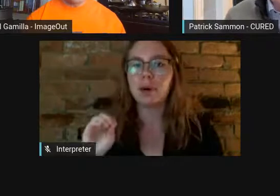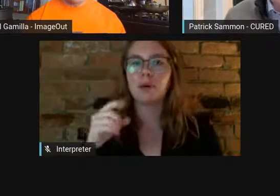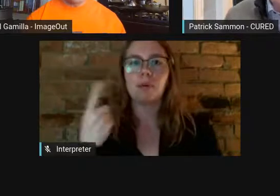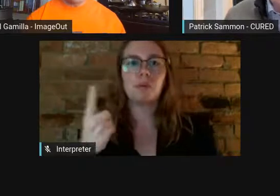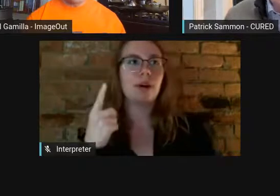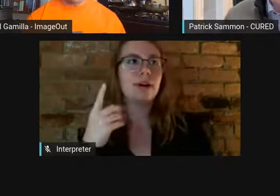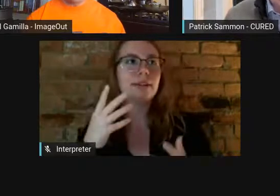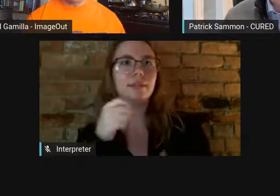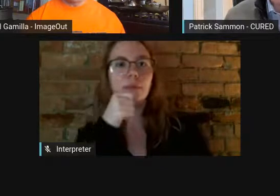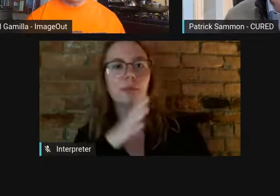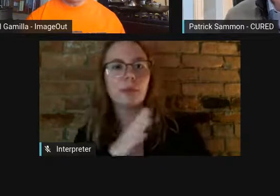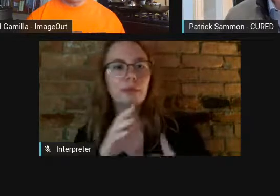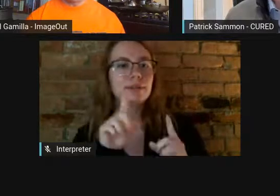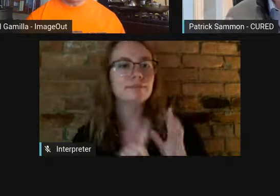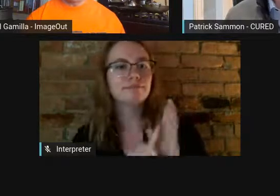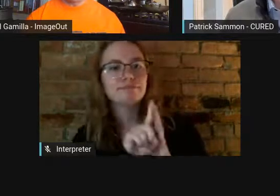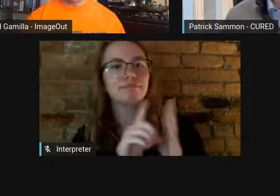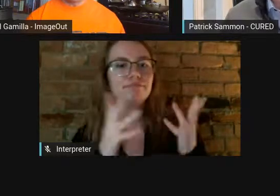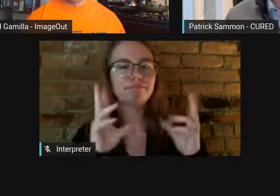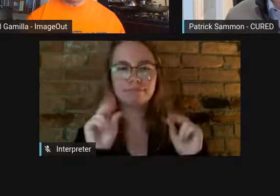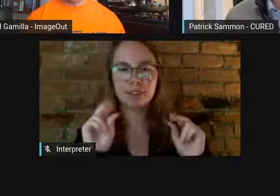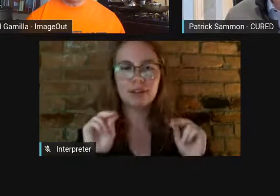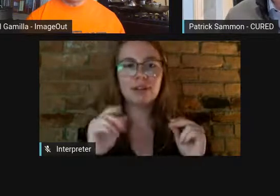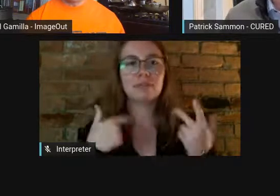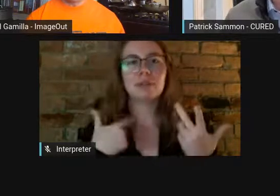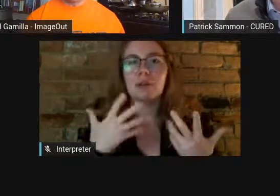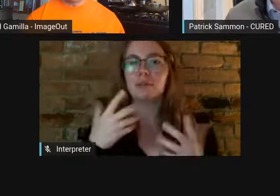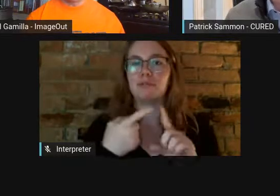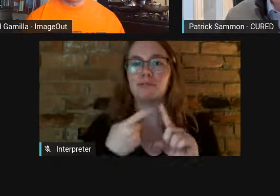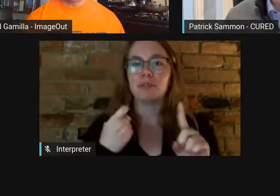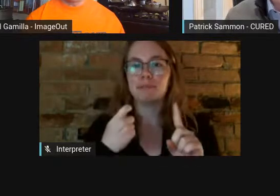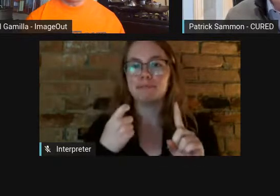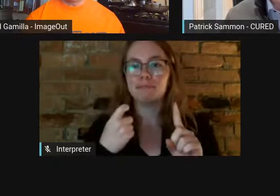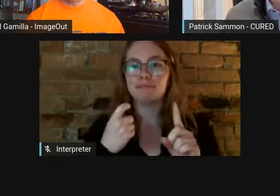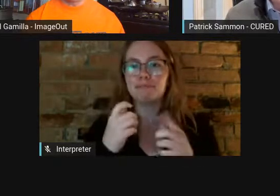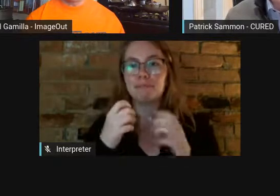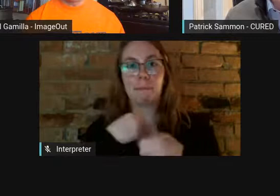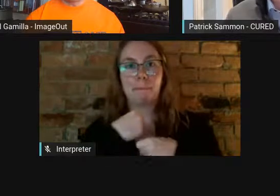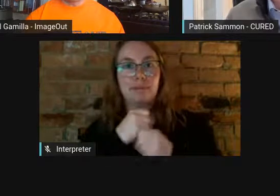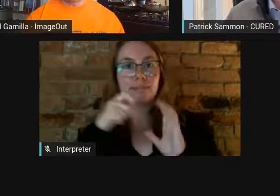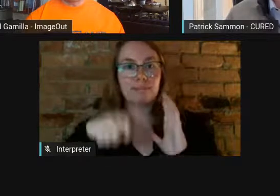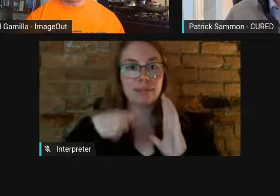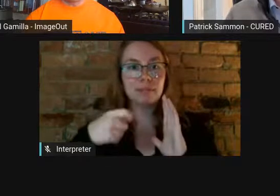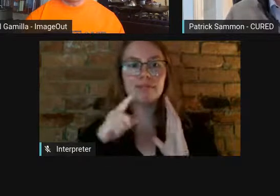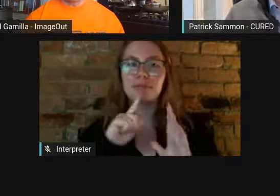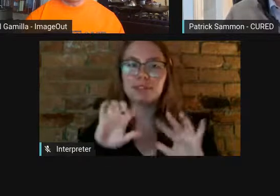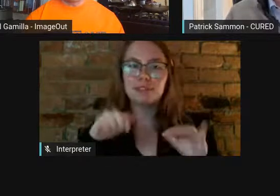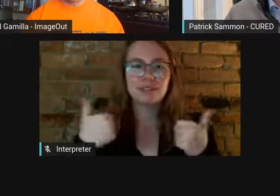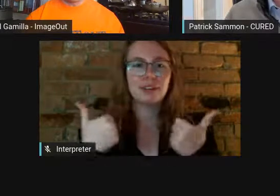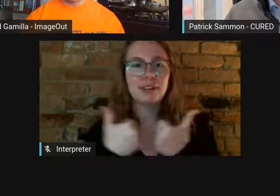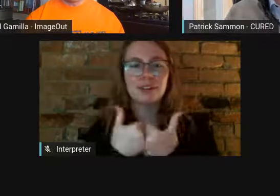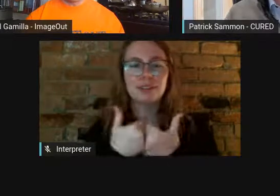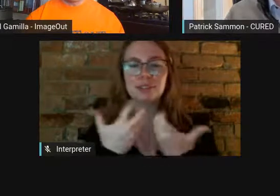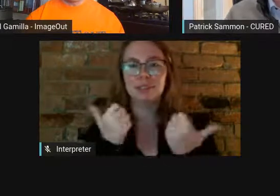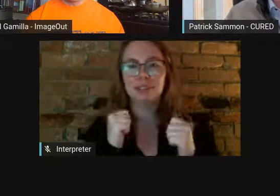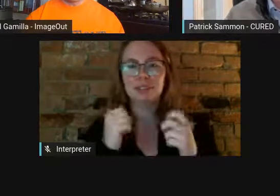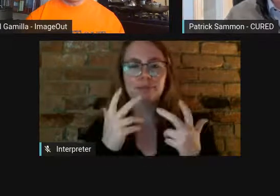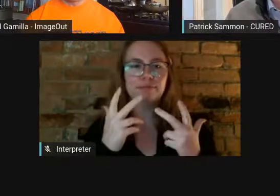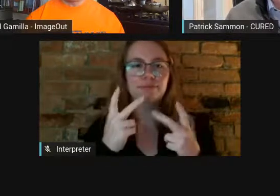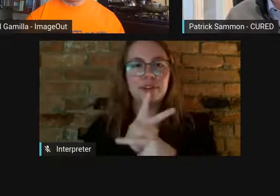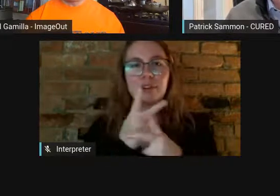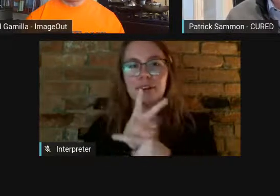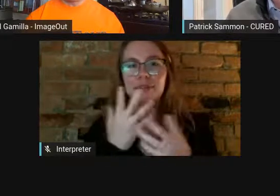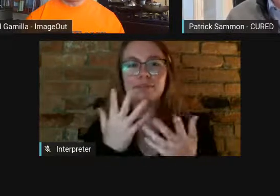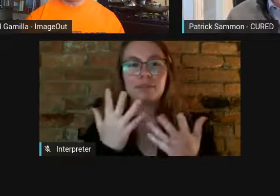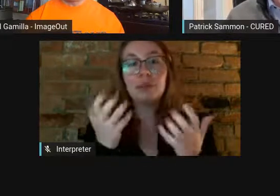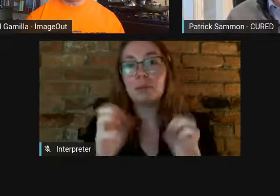big parts at different moments. So from a filmmaking perspective, that made it really challenging to sort of, you don't want to overwhelm the audience